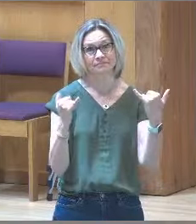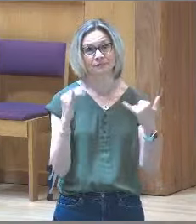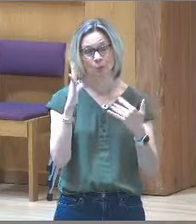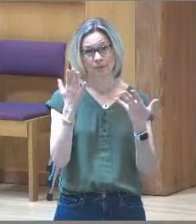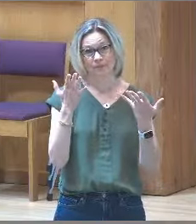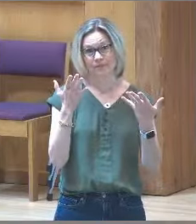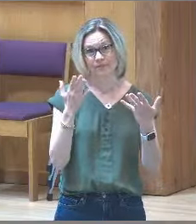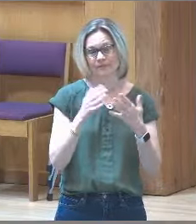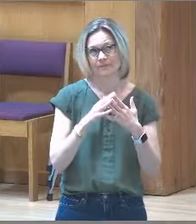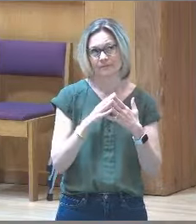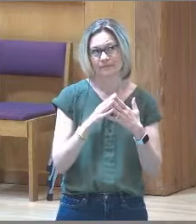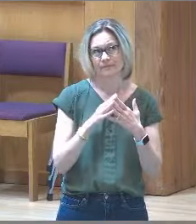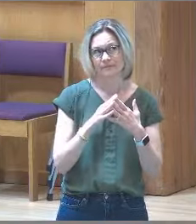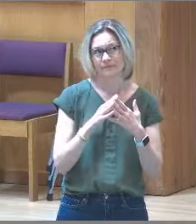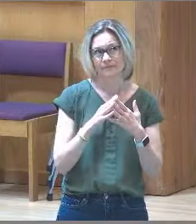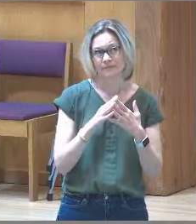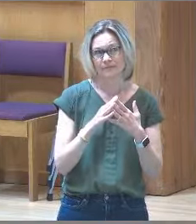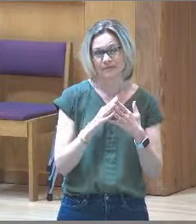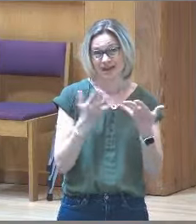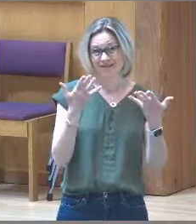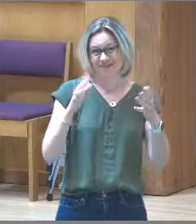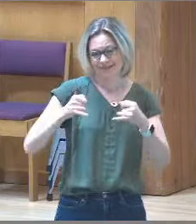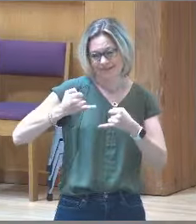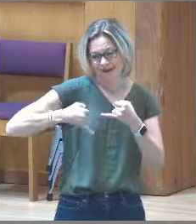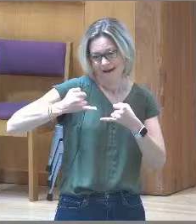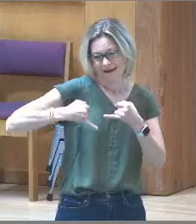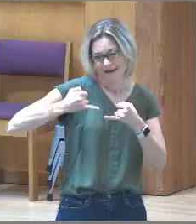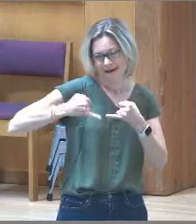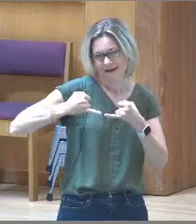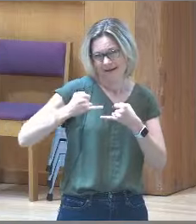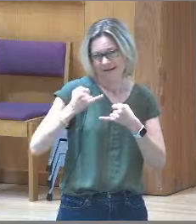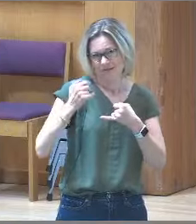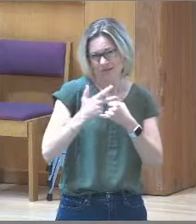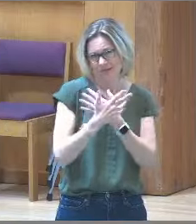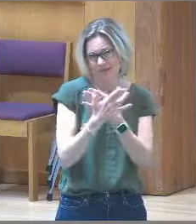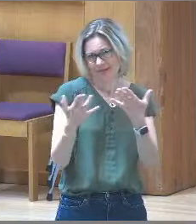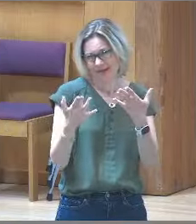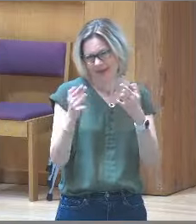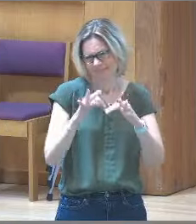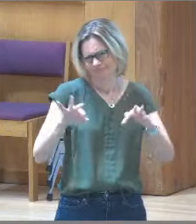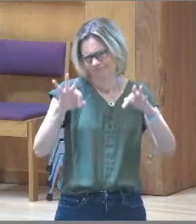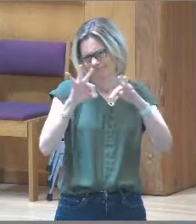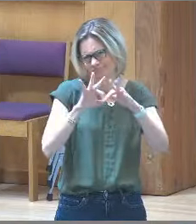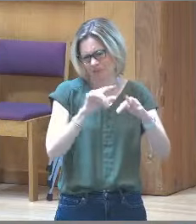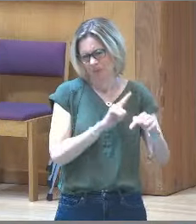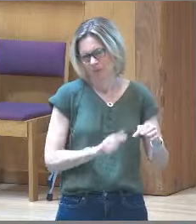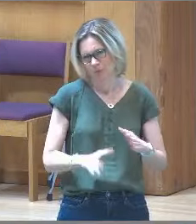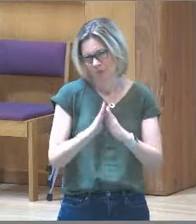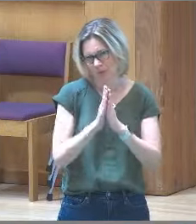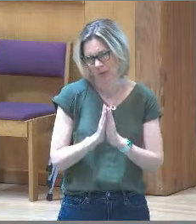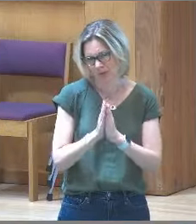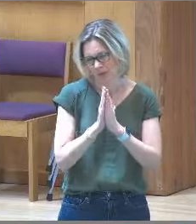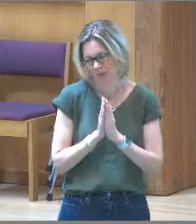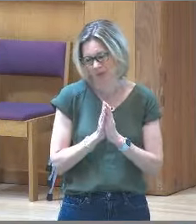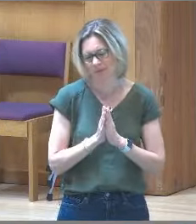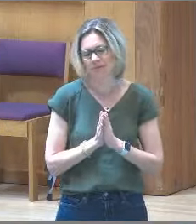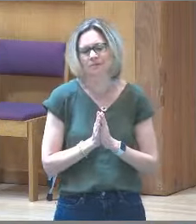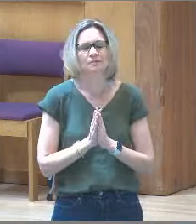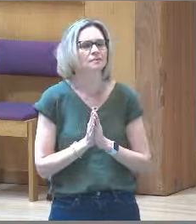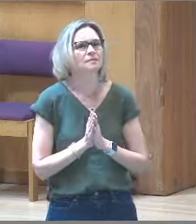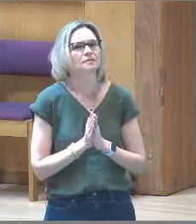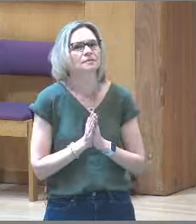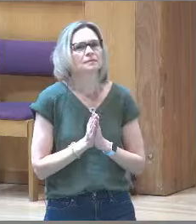finish, with the last three things that are important in the Lord's Prayer. So I'm just going to ask you a couple of